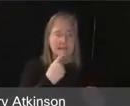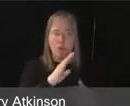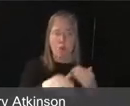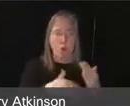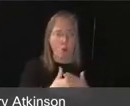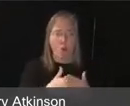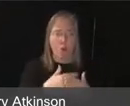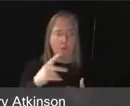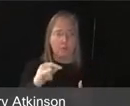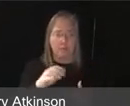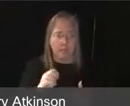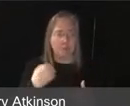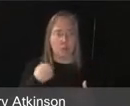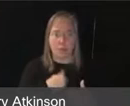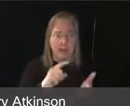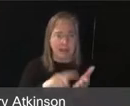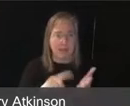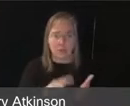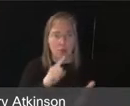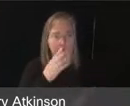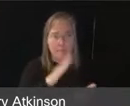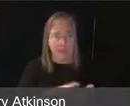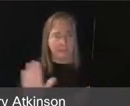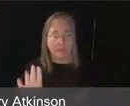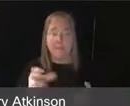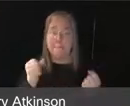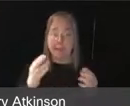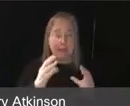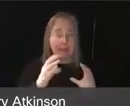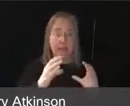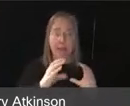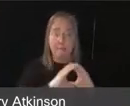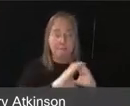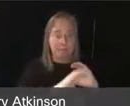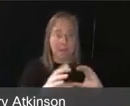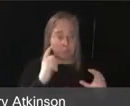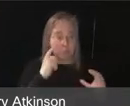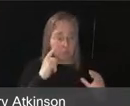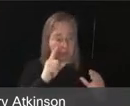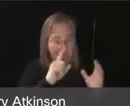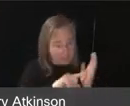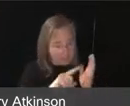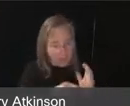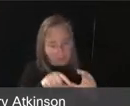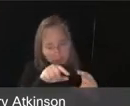a bad pipe. It's a lot of pipe that we find that is a good pipe. And just to give you an